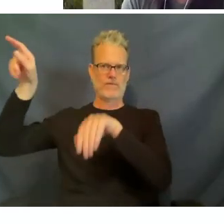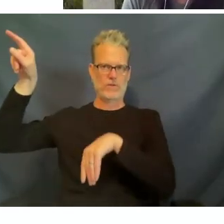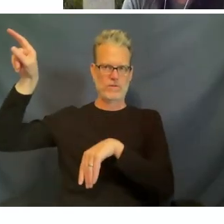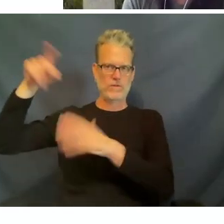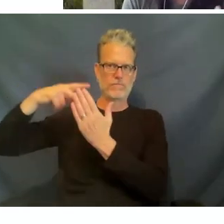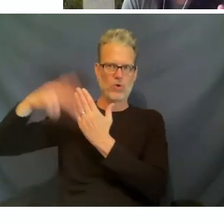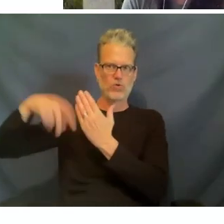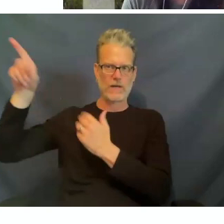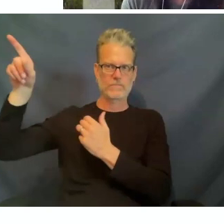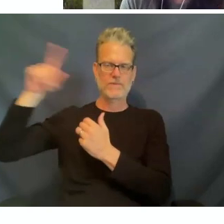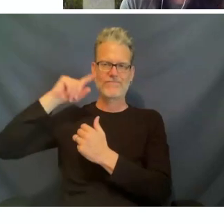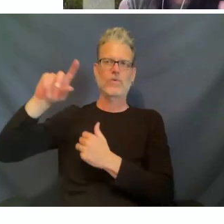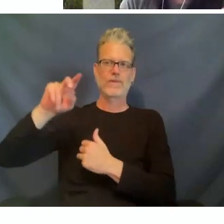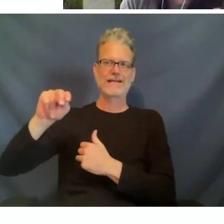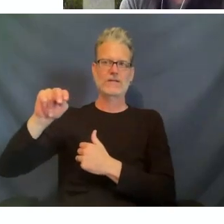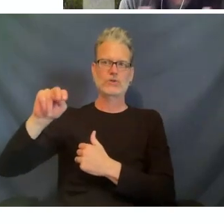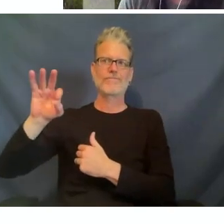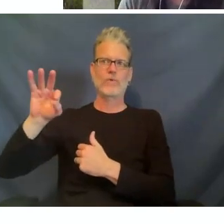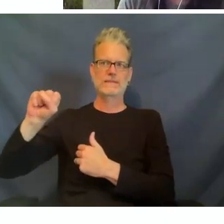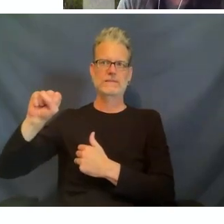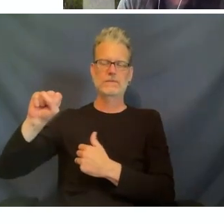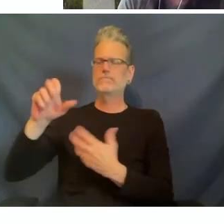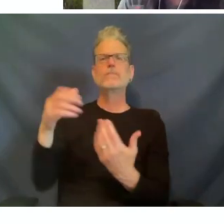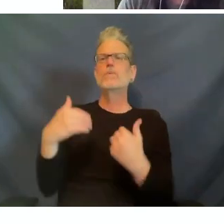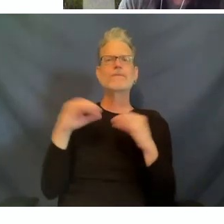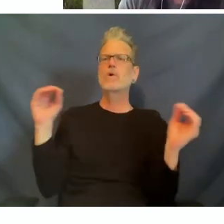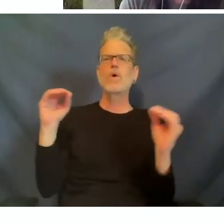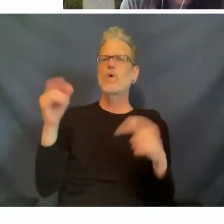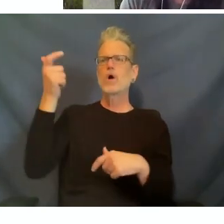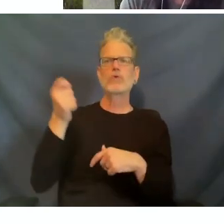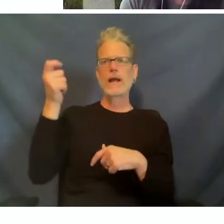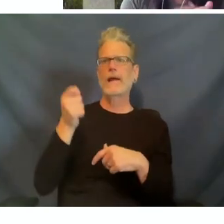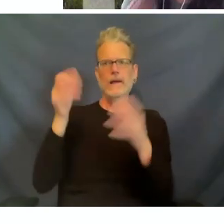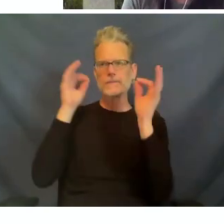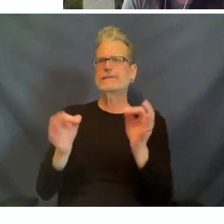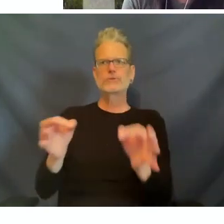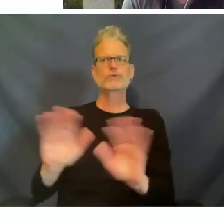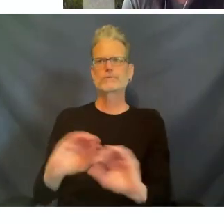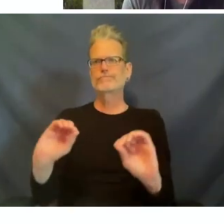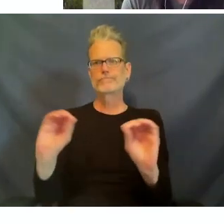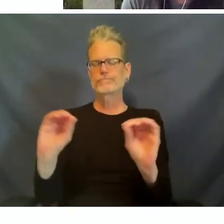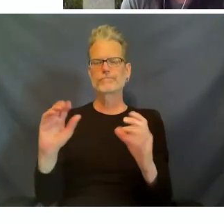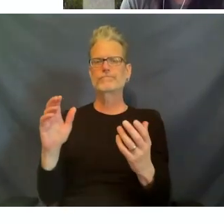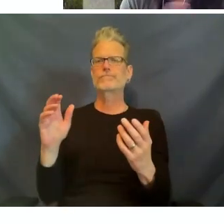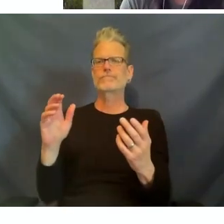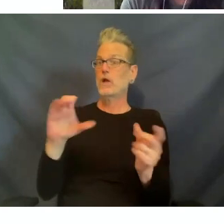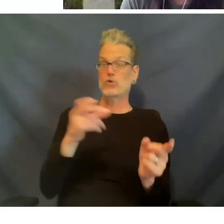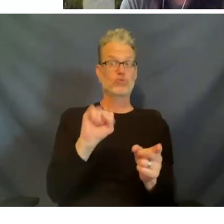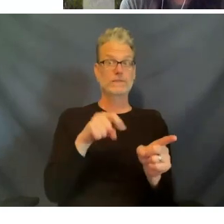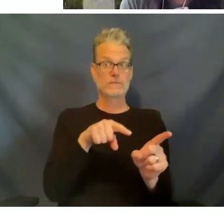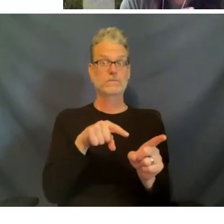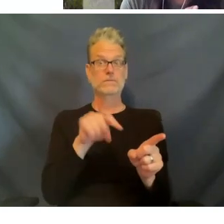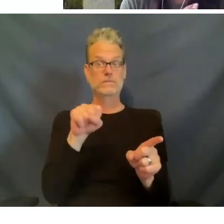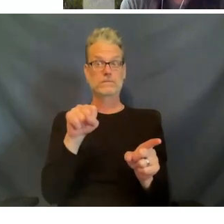the national forest system. And we don't have grant making authority in our deputy area, unlike Chris's deputy area, the state private